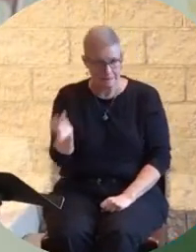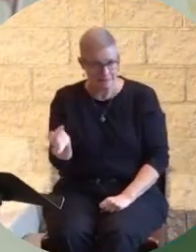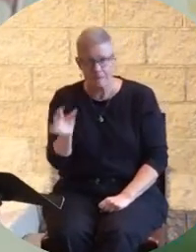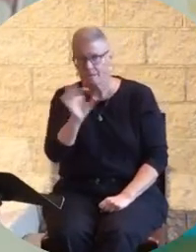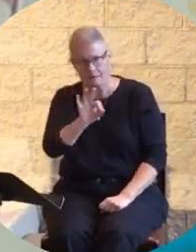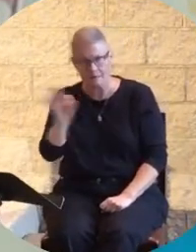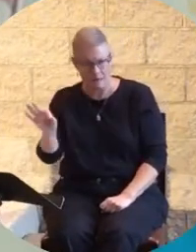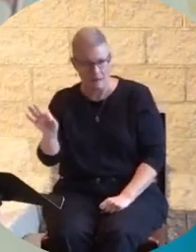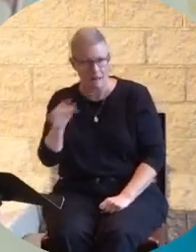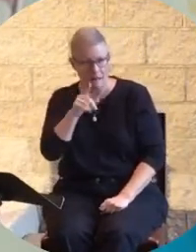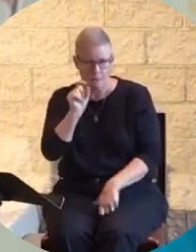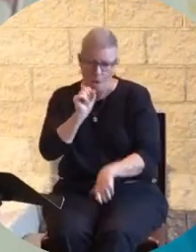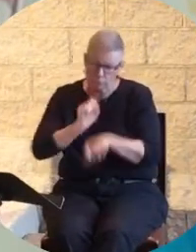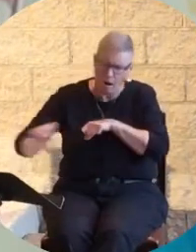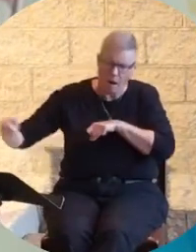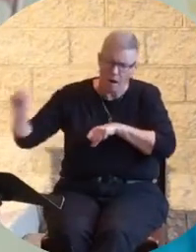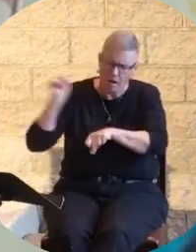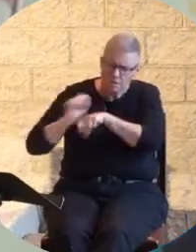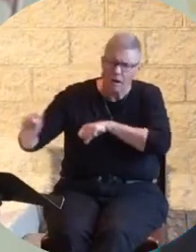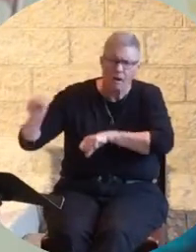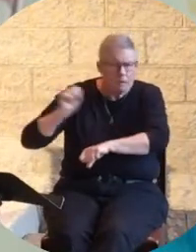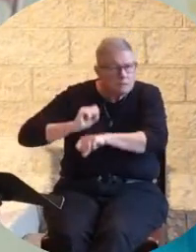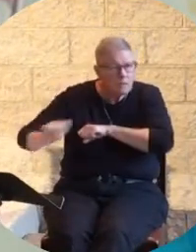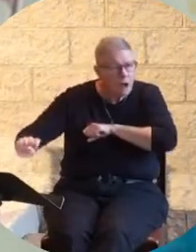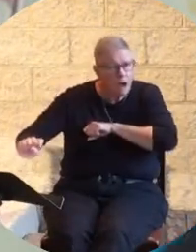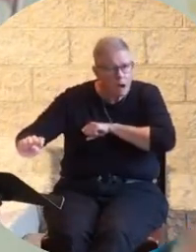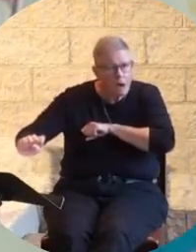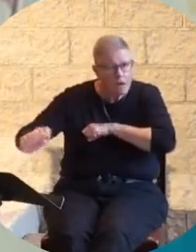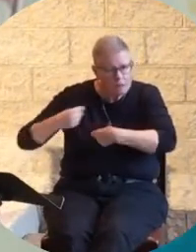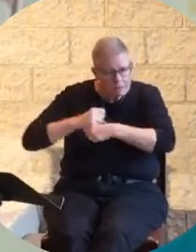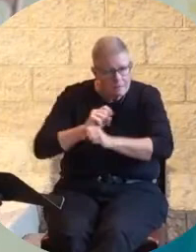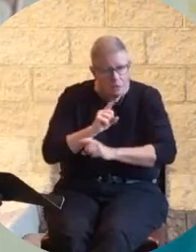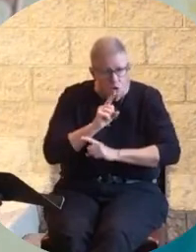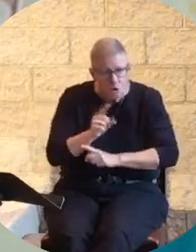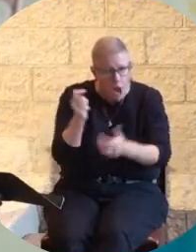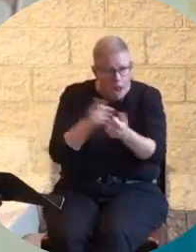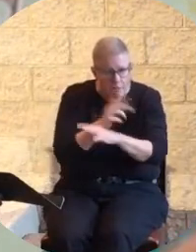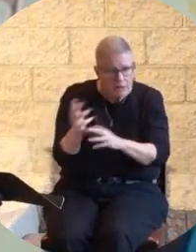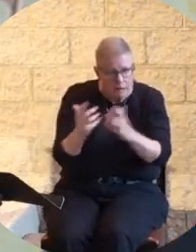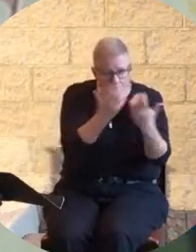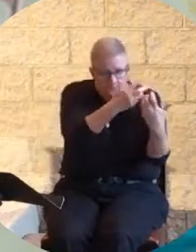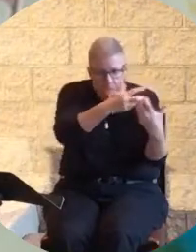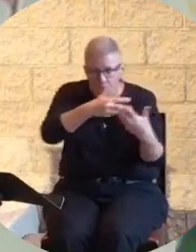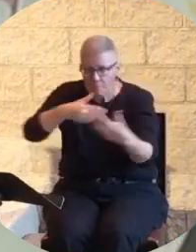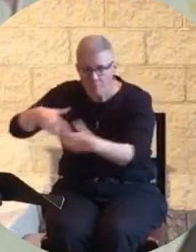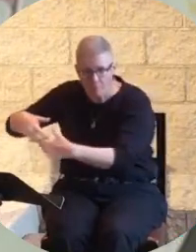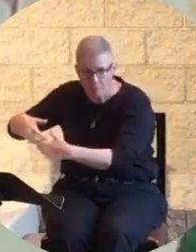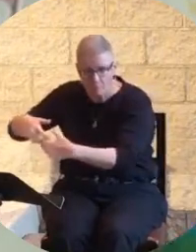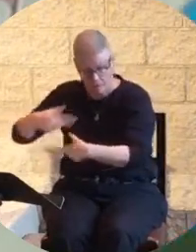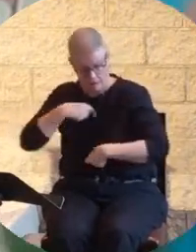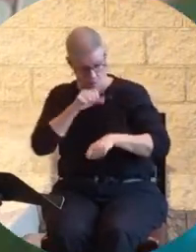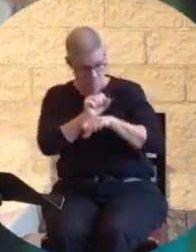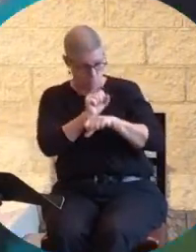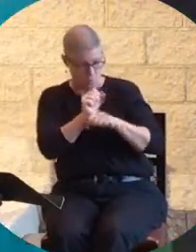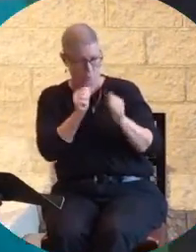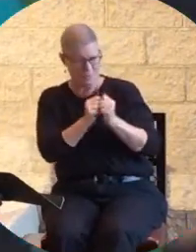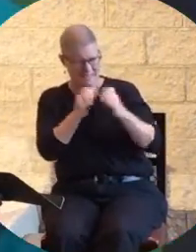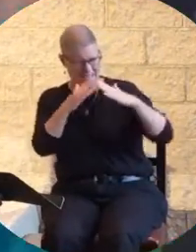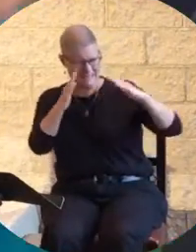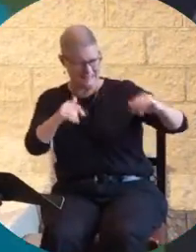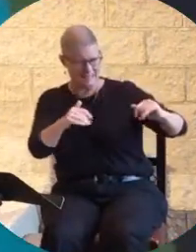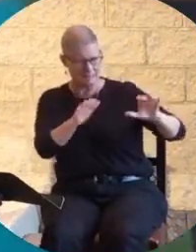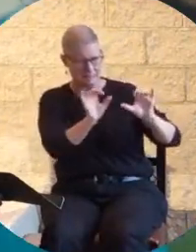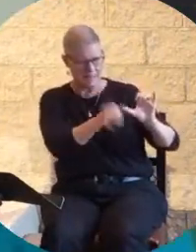tails off to get things fixed. I was working with systems engineers and